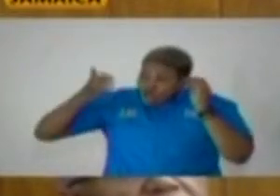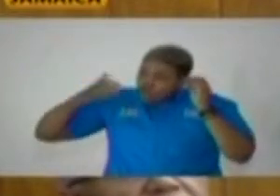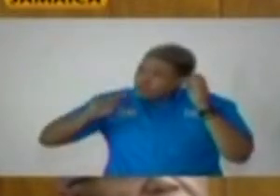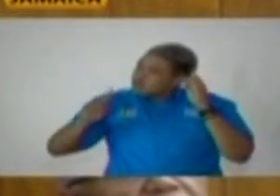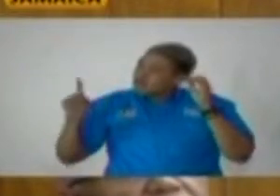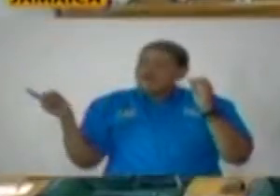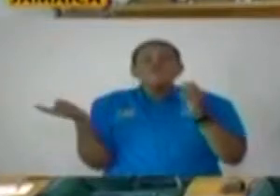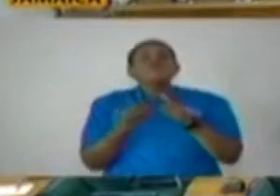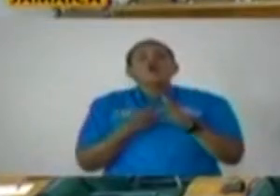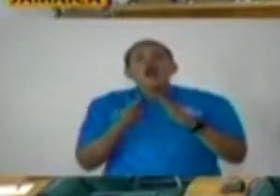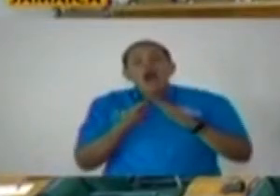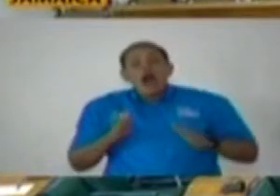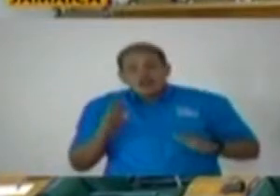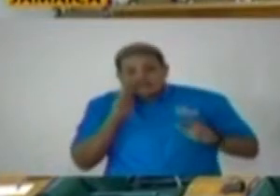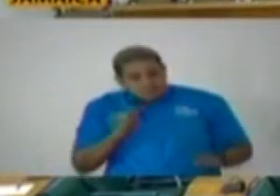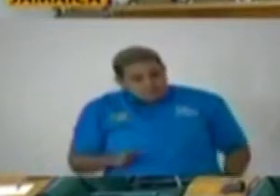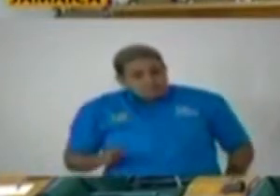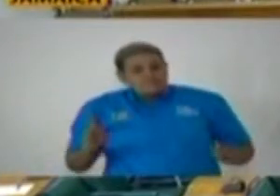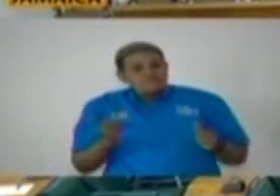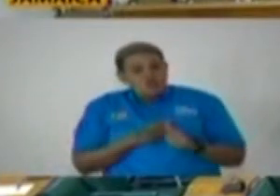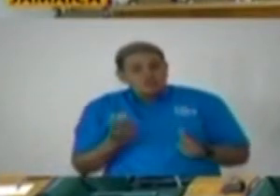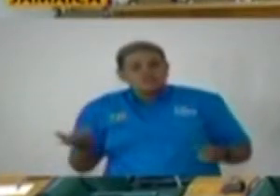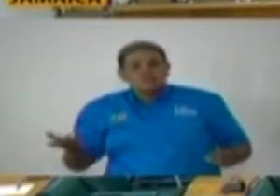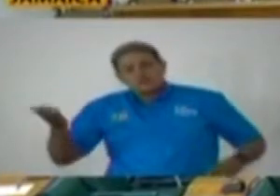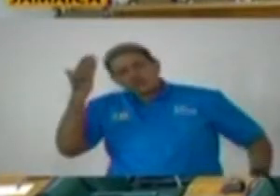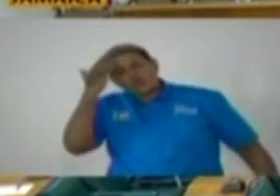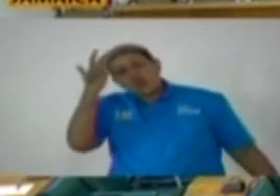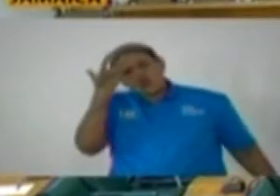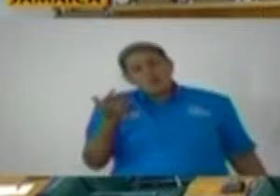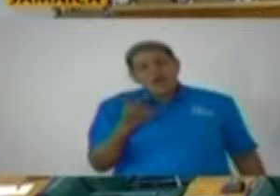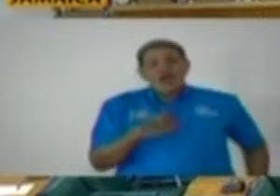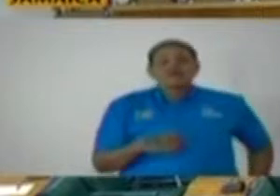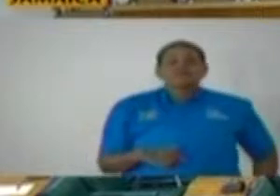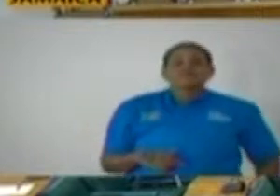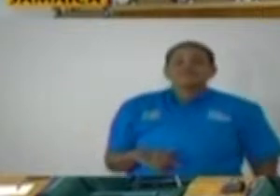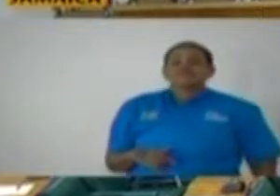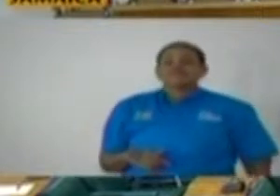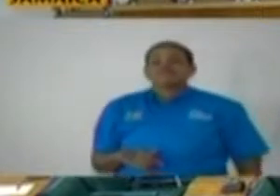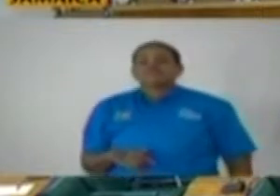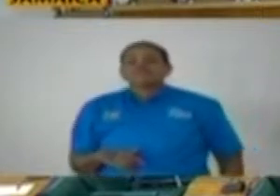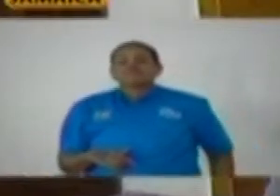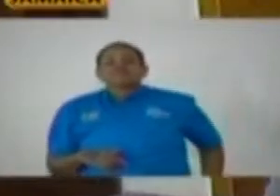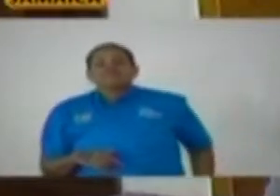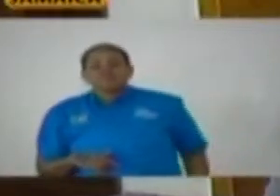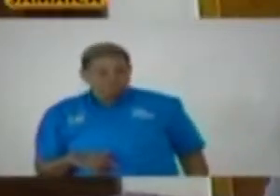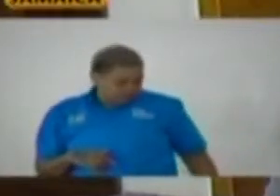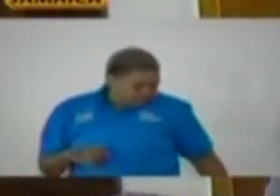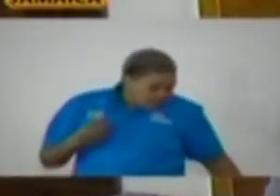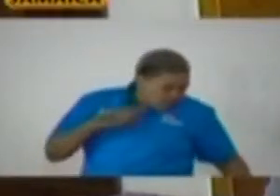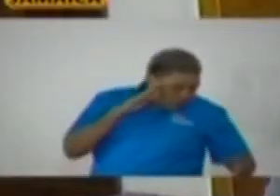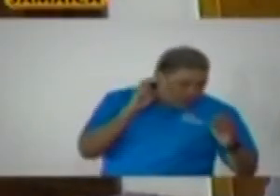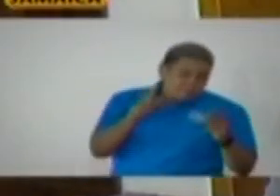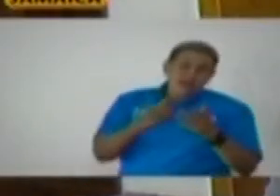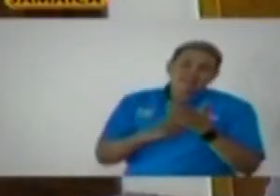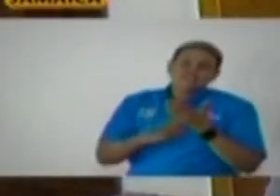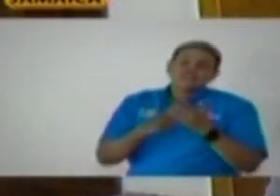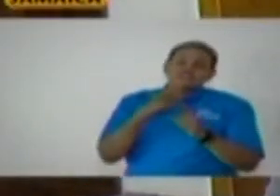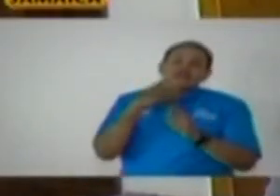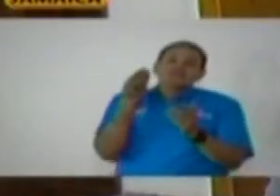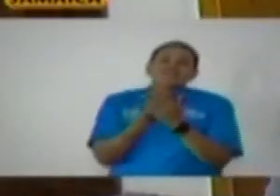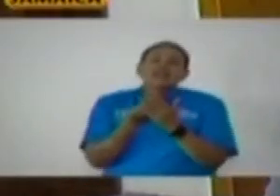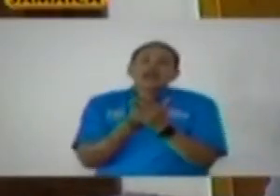Let us do the analysis first. And you know what I said? I'm going to come back to the discussion we had at Standing Finance